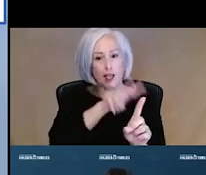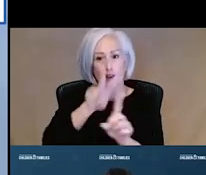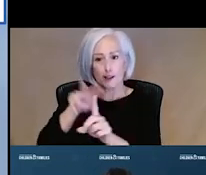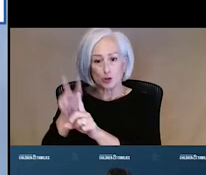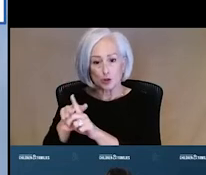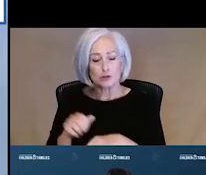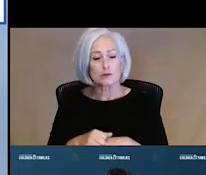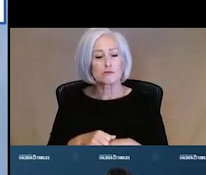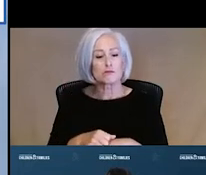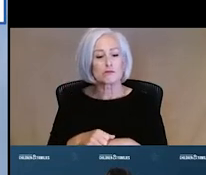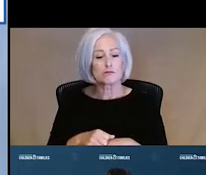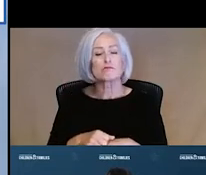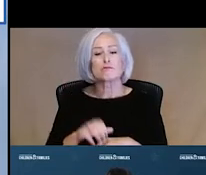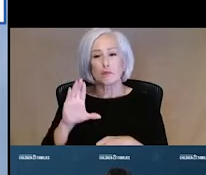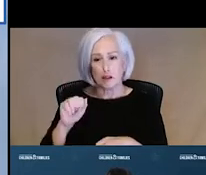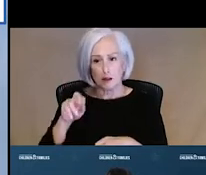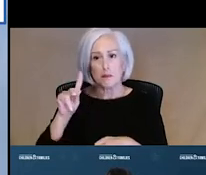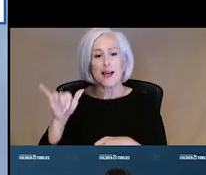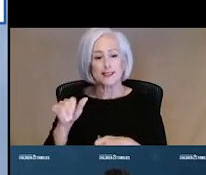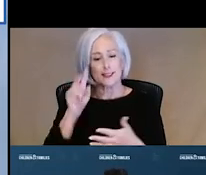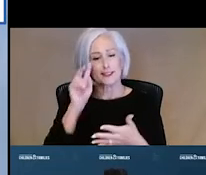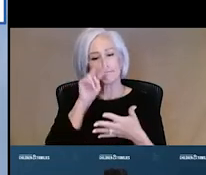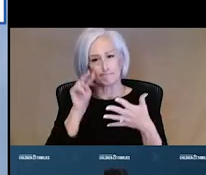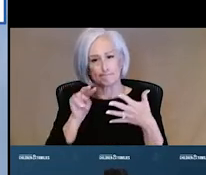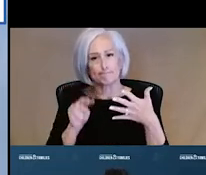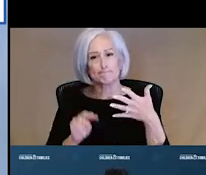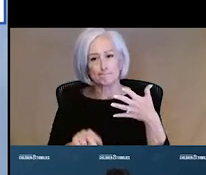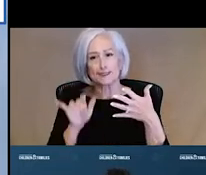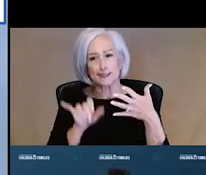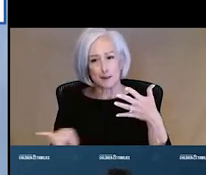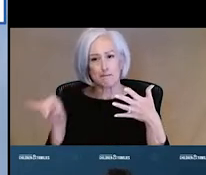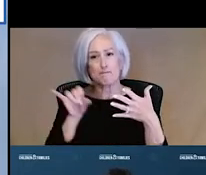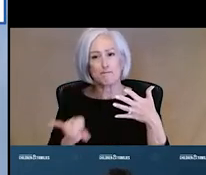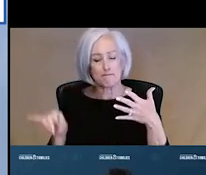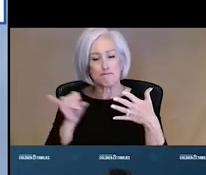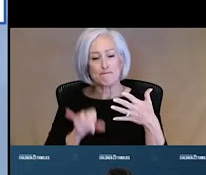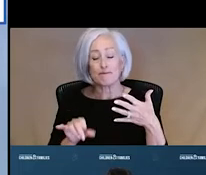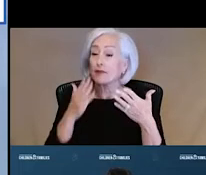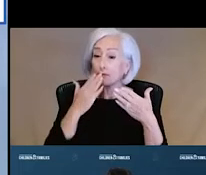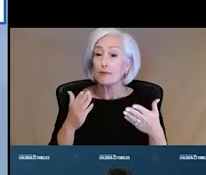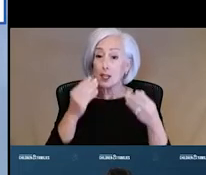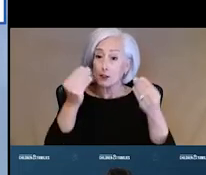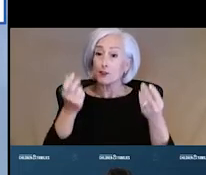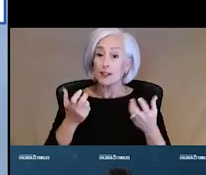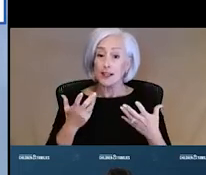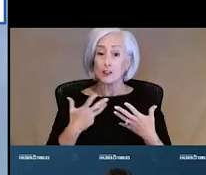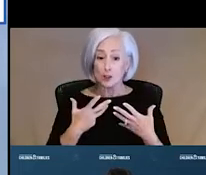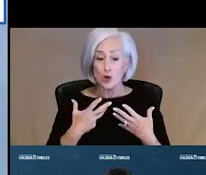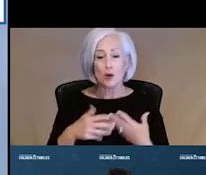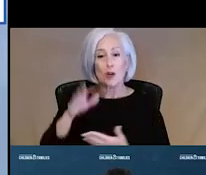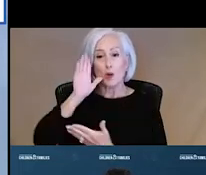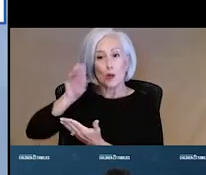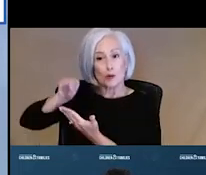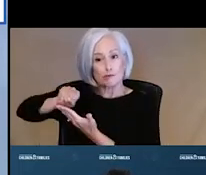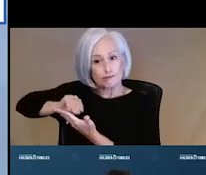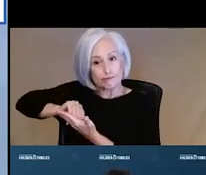capacity again. So a lot of themes we're seeing here. Thank you so much for sharing. We're going to definitely be taking note of all of these. We